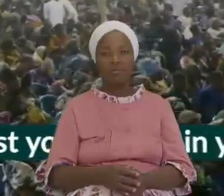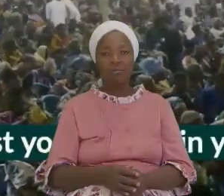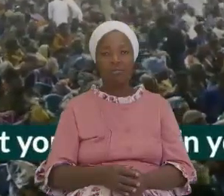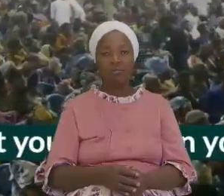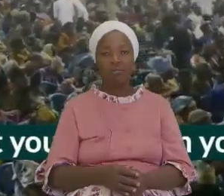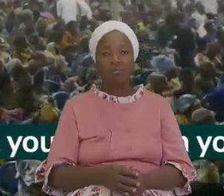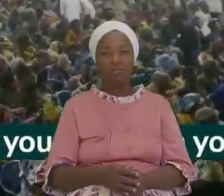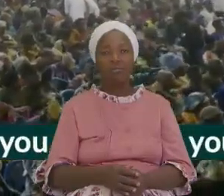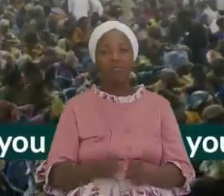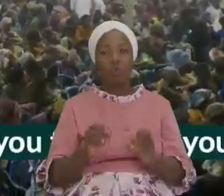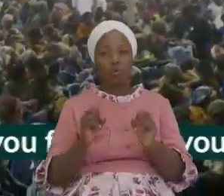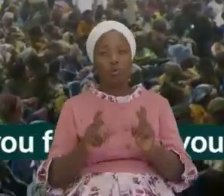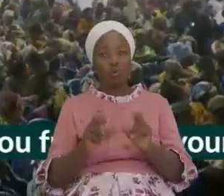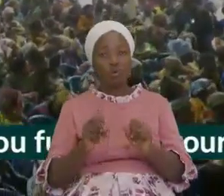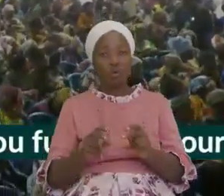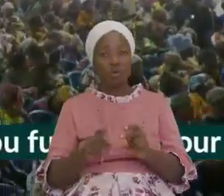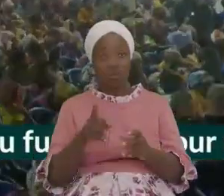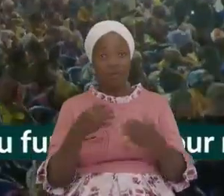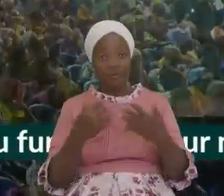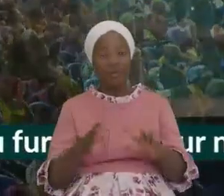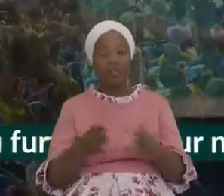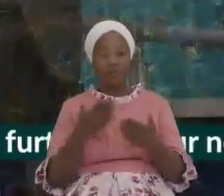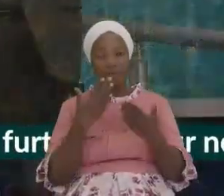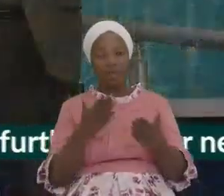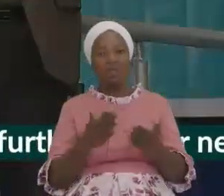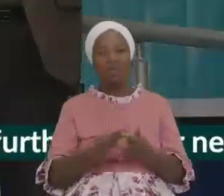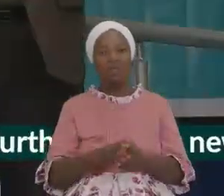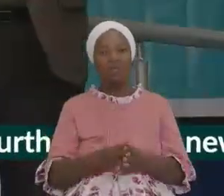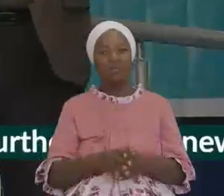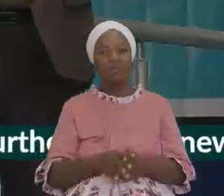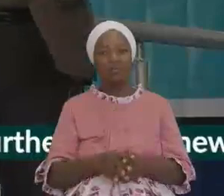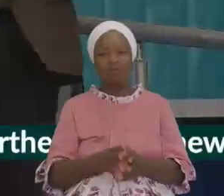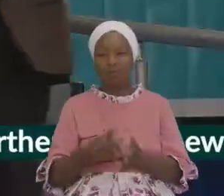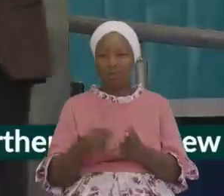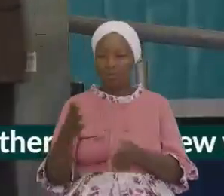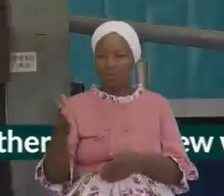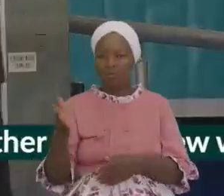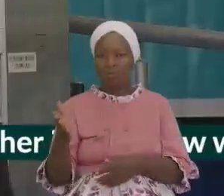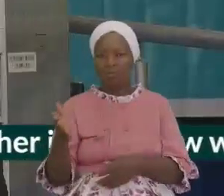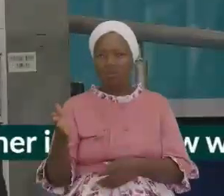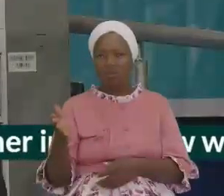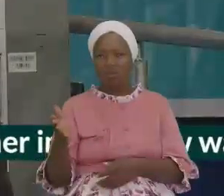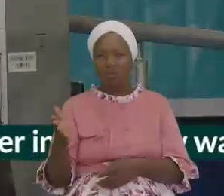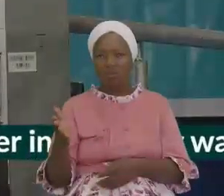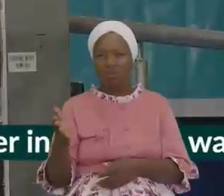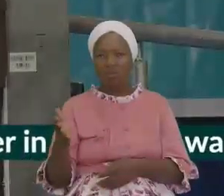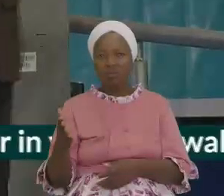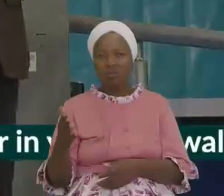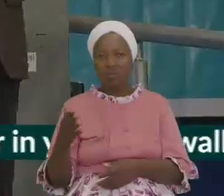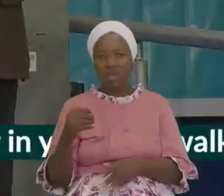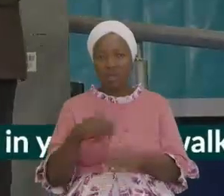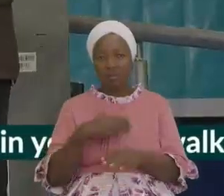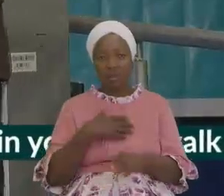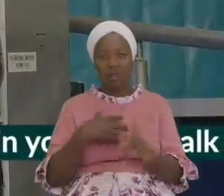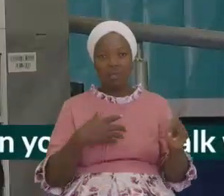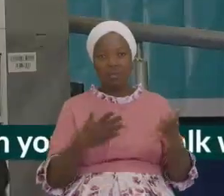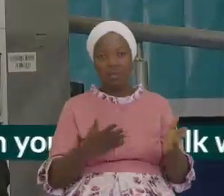Okay, at the back is finished. What of here? At my left hand, finish.